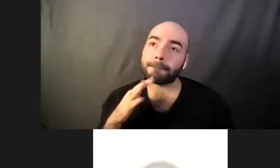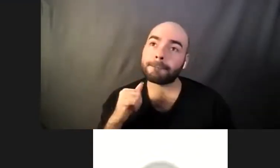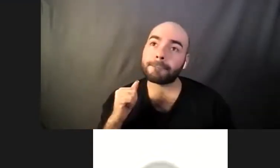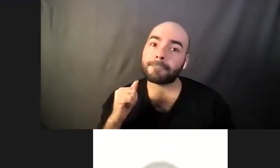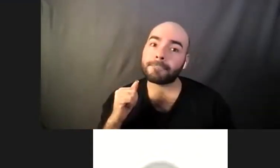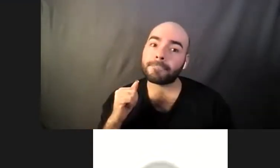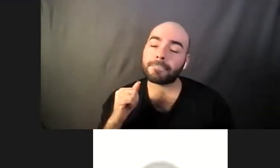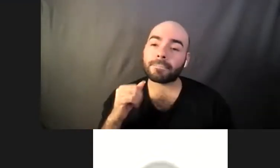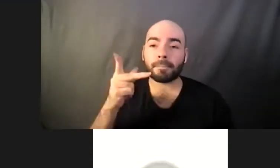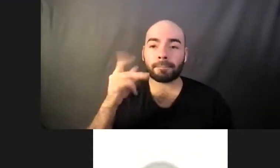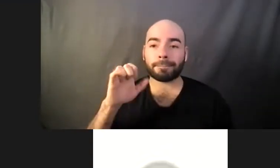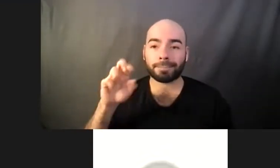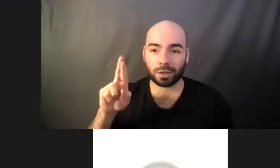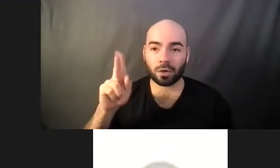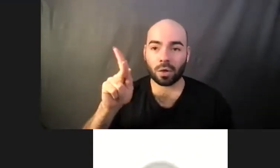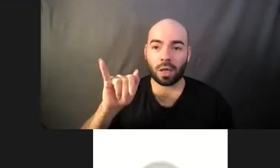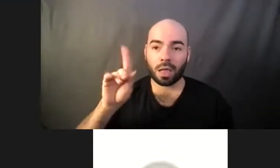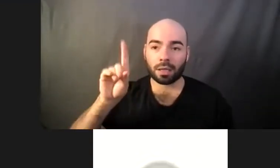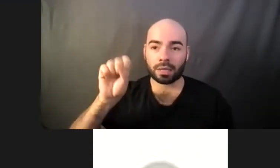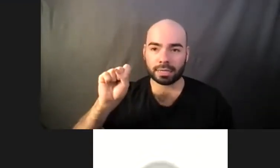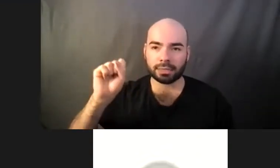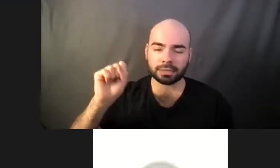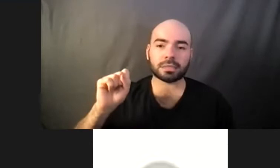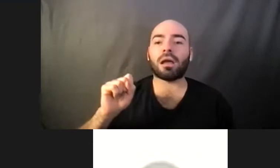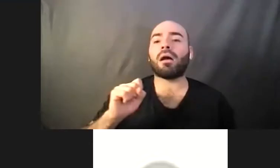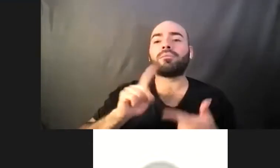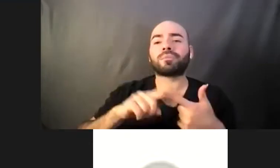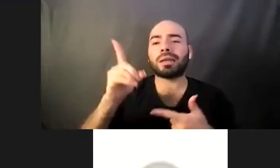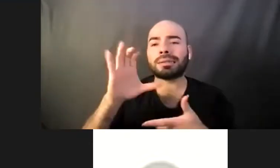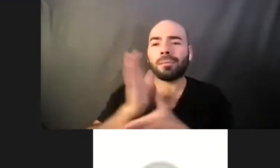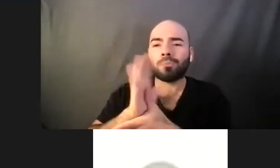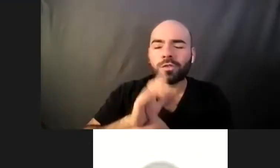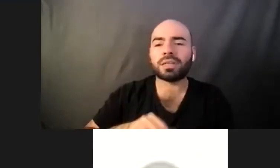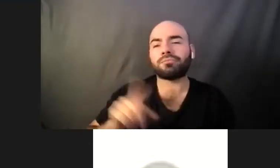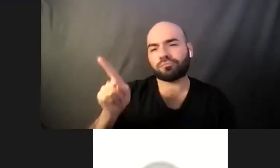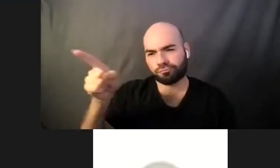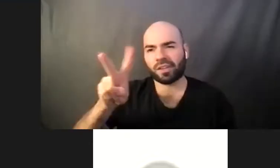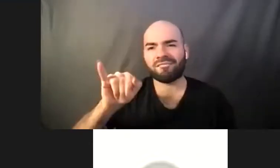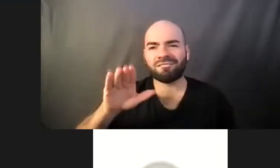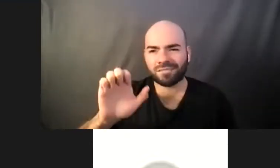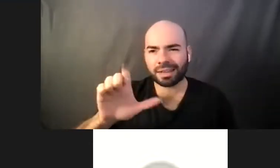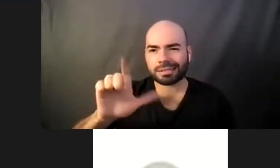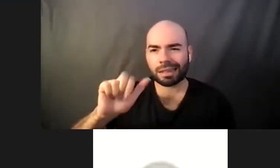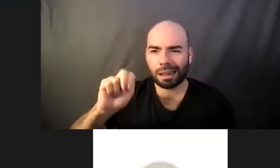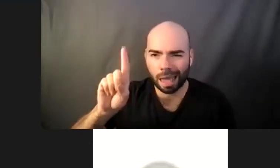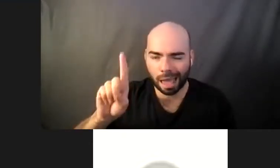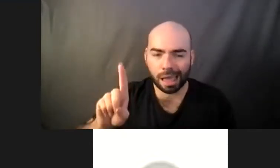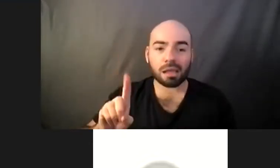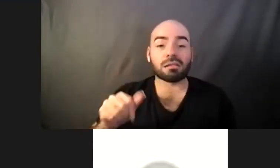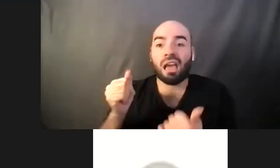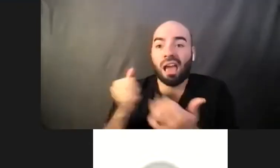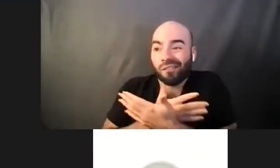Pier Kids, a doc series on Viceland, and a bunch of other stuff. But all through, you know, I guess stumbling into